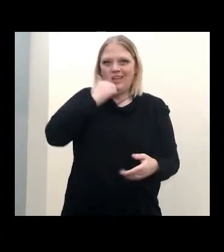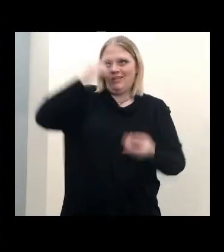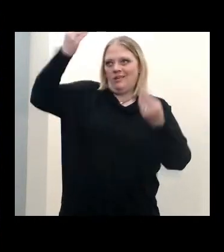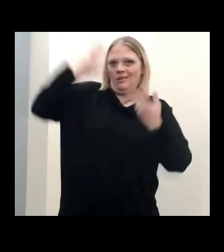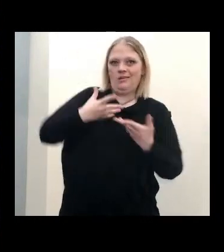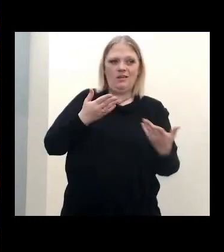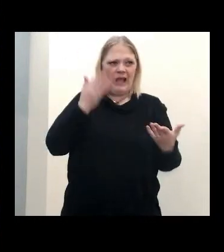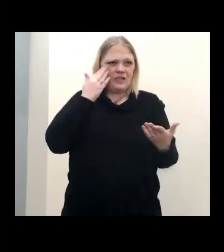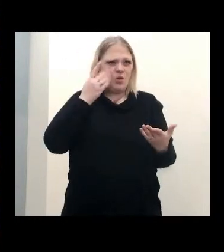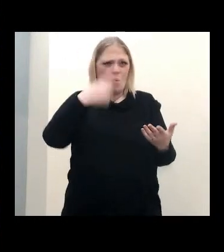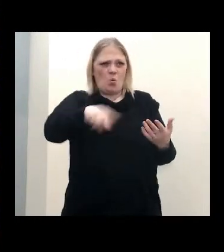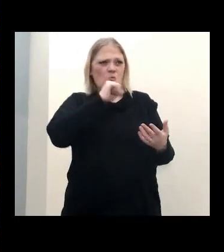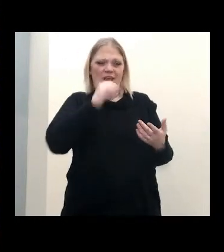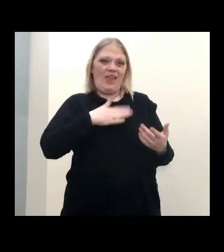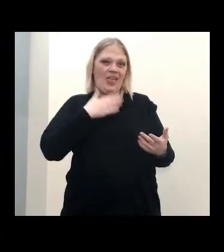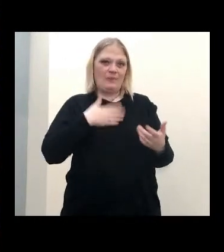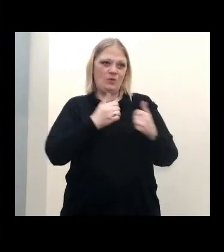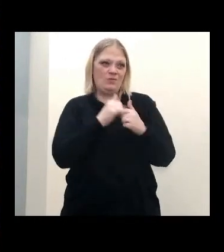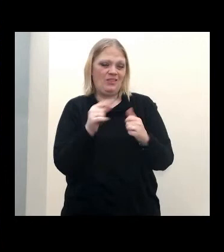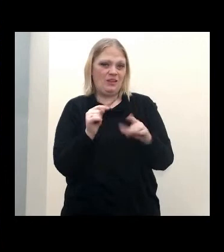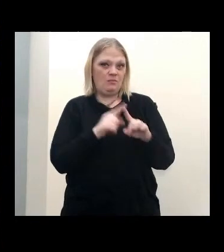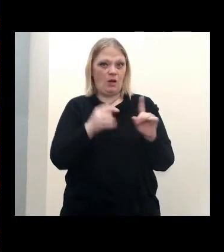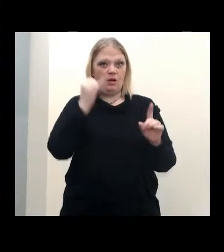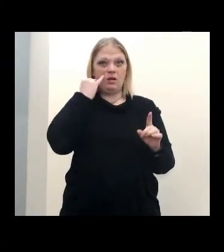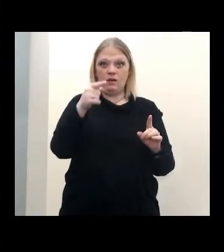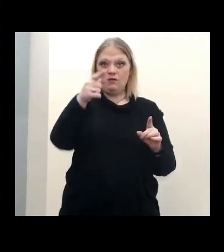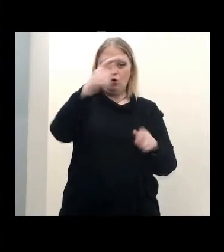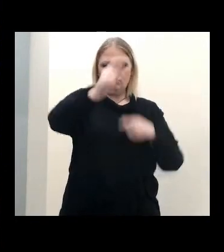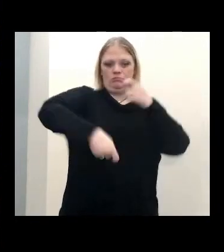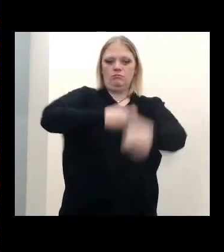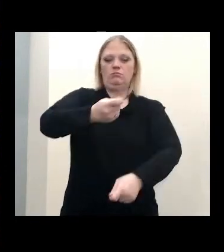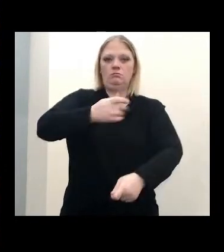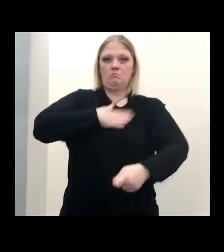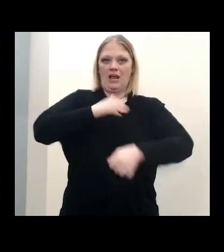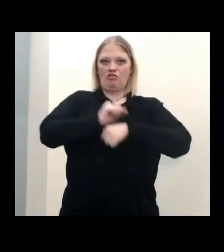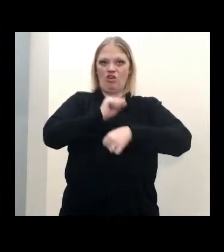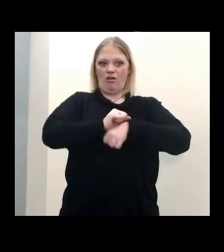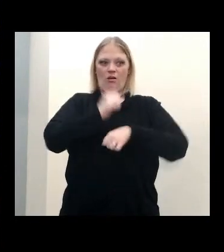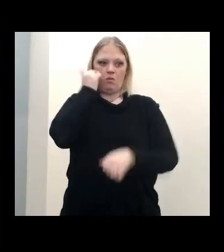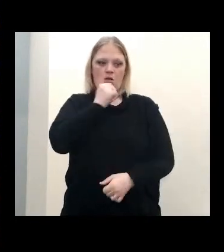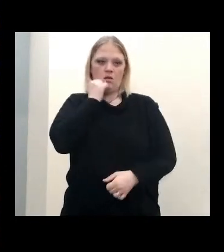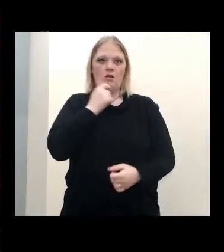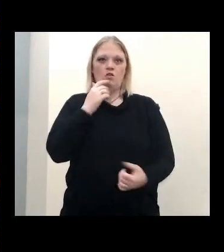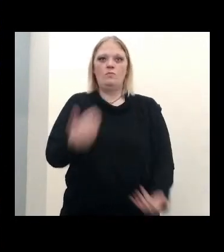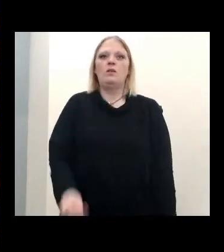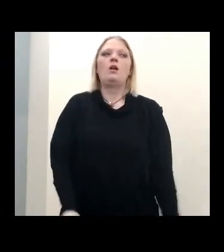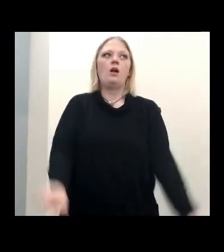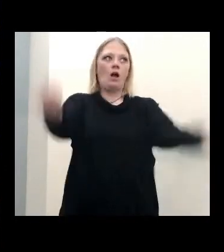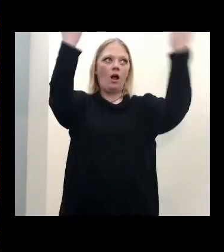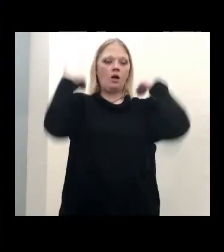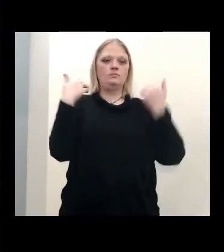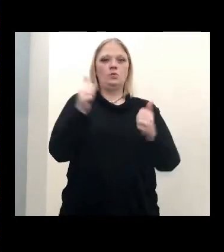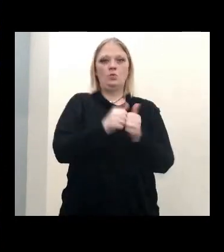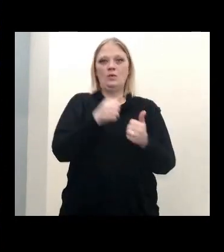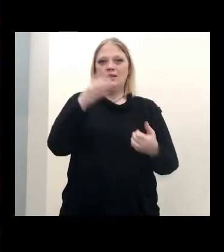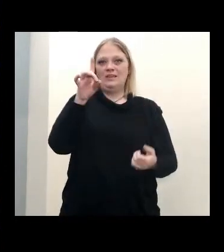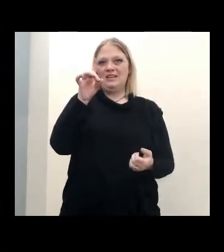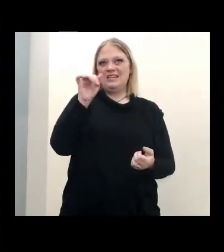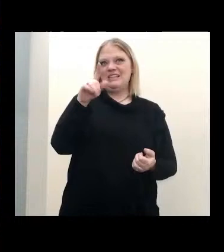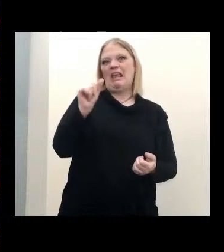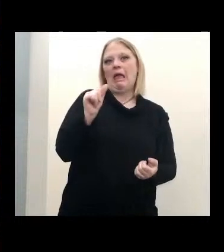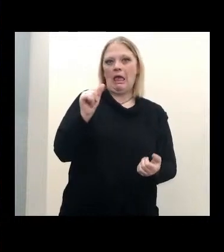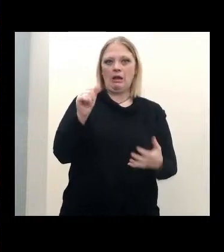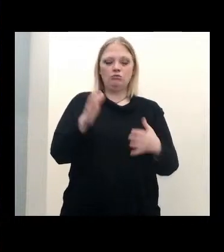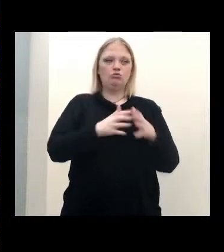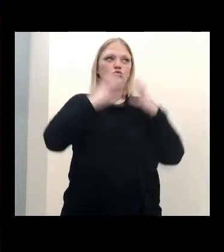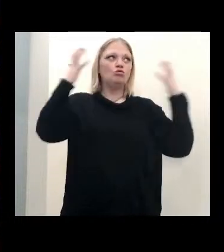but if you had our jobs and you were here daily, you'd be inundated with data, because that's what ends up happening. We get so much